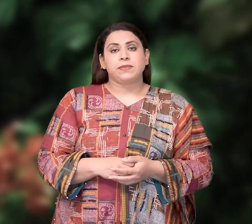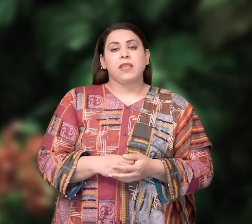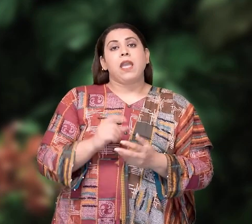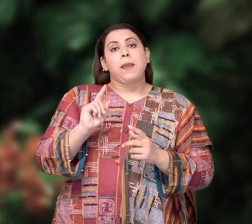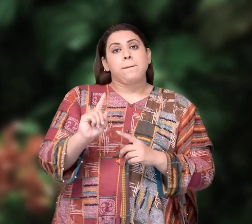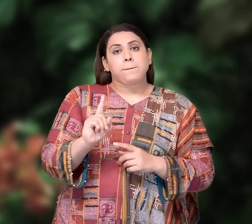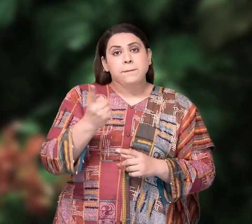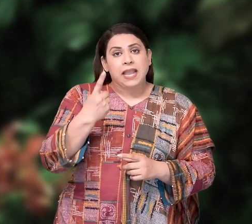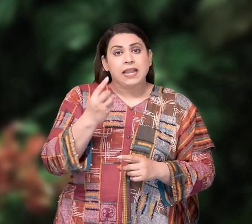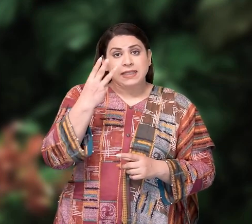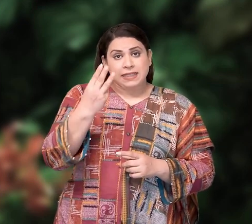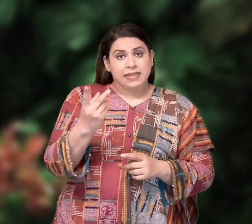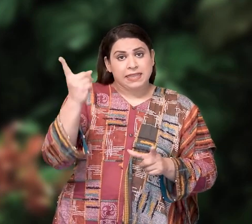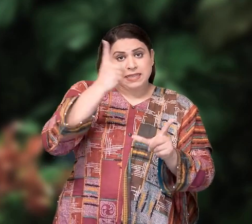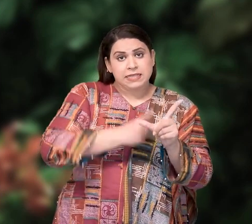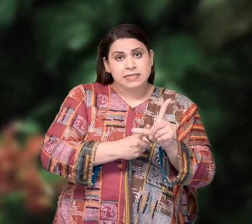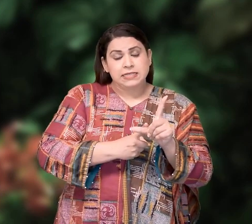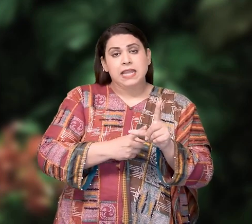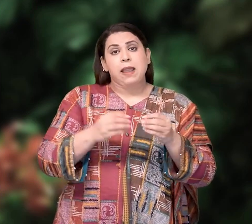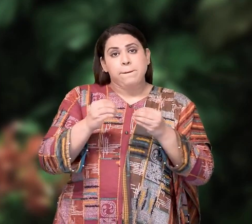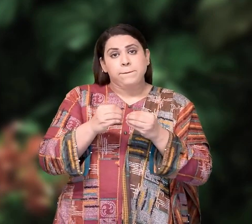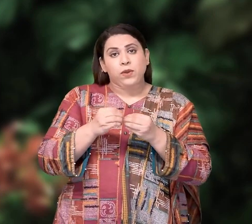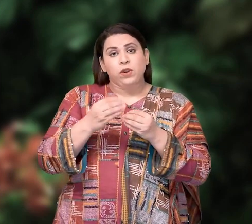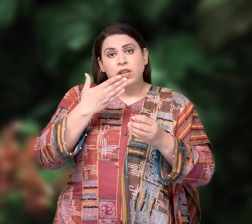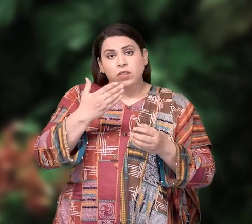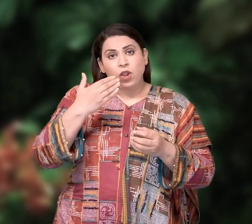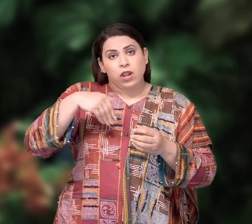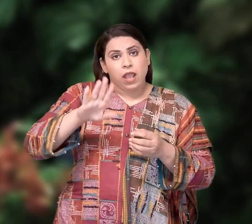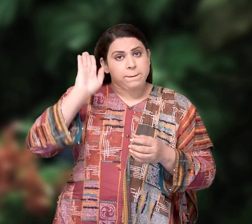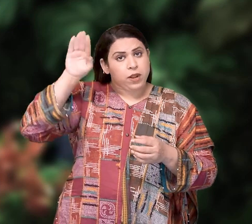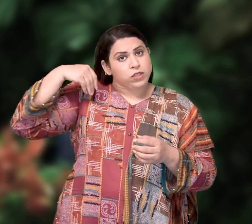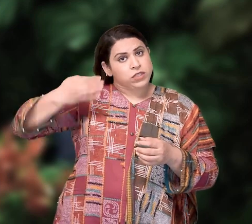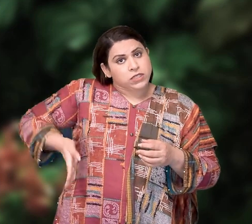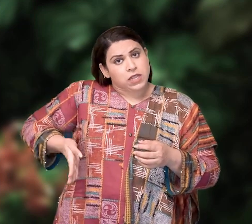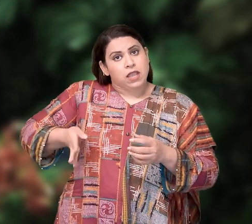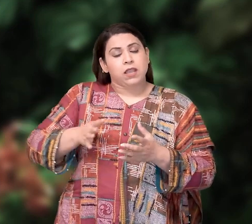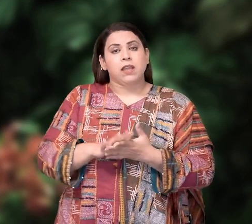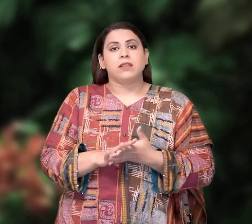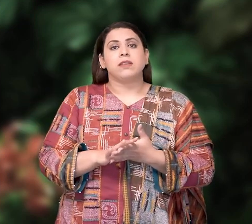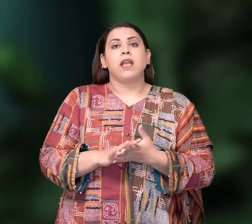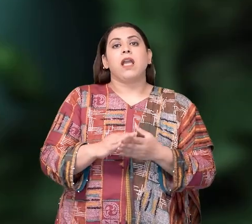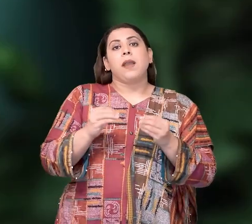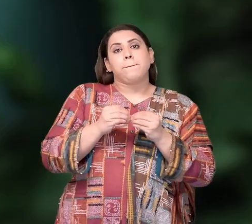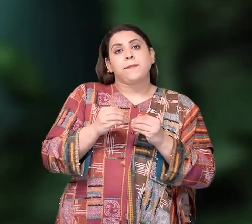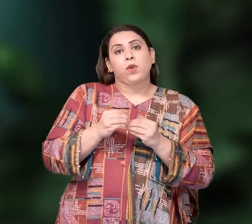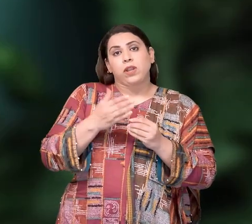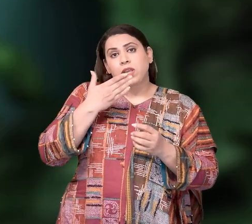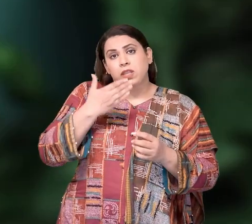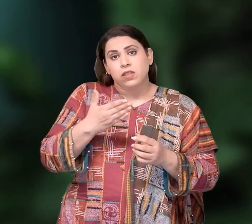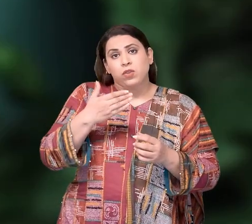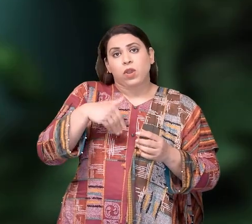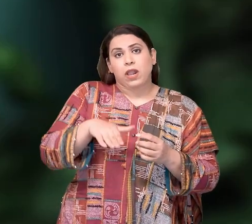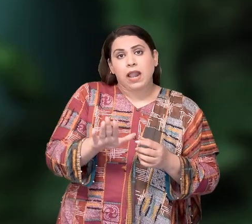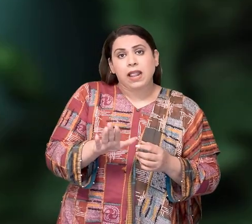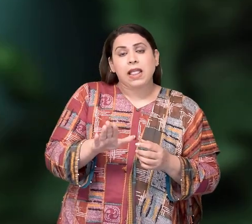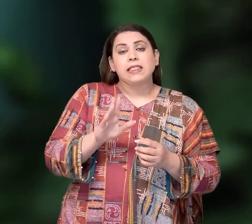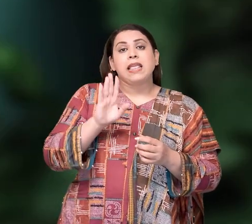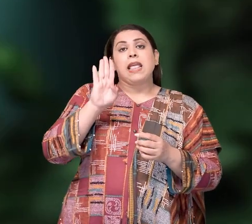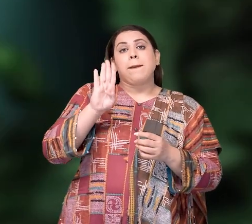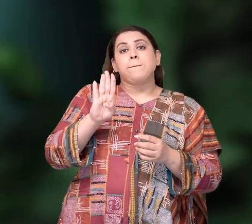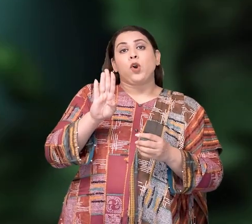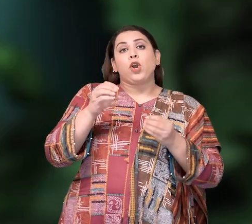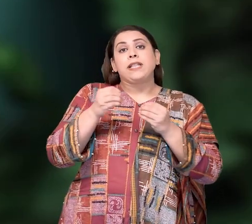for the first 3 years of my boarding, I was in military college Sui, Balochistan, which is a remote boarding school in the Dera Bugti region of